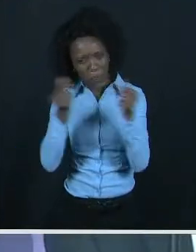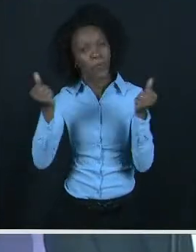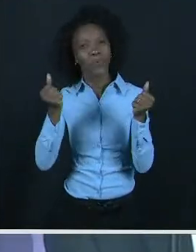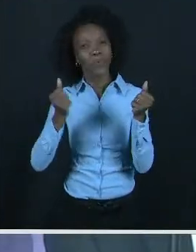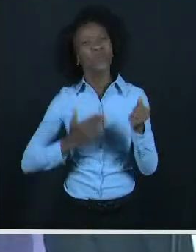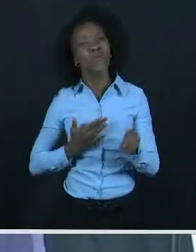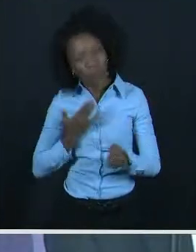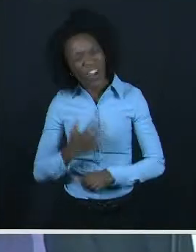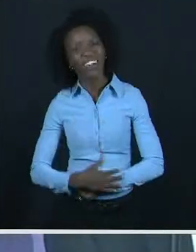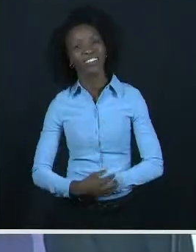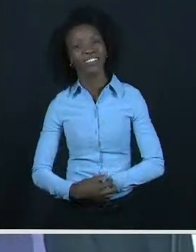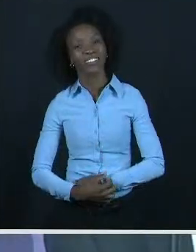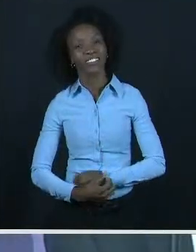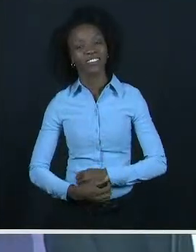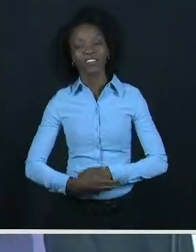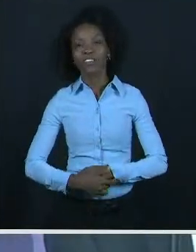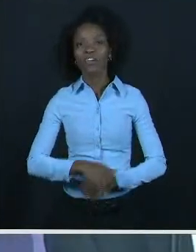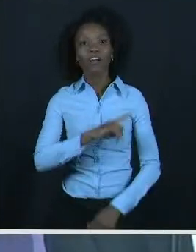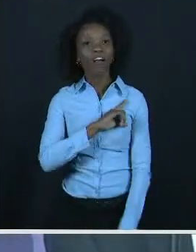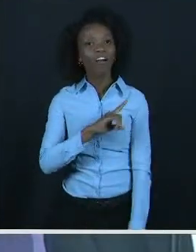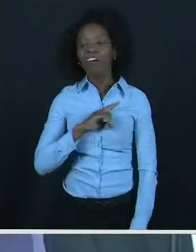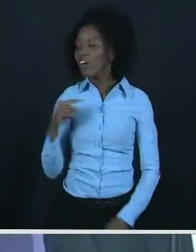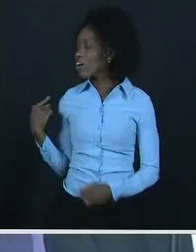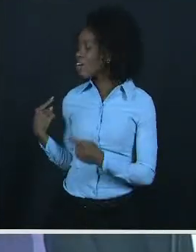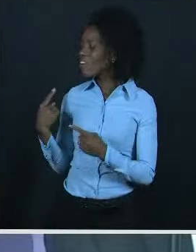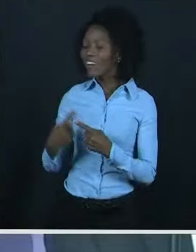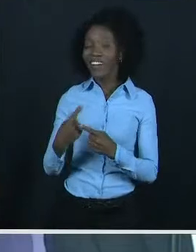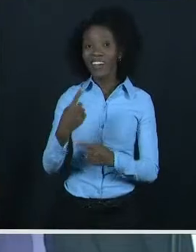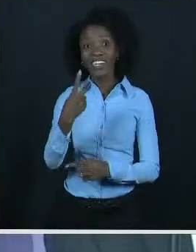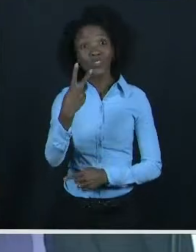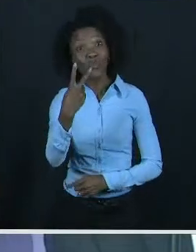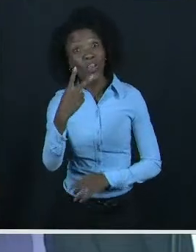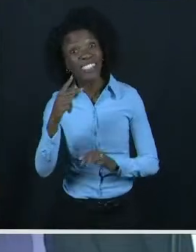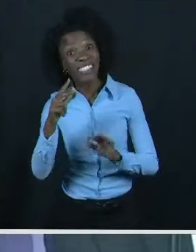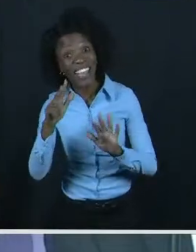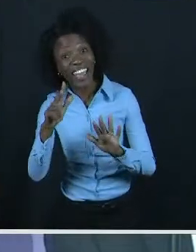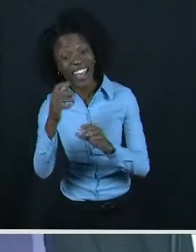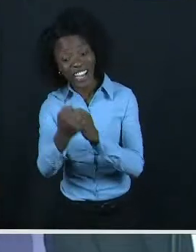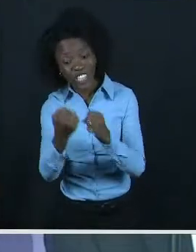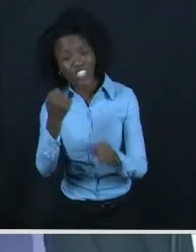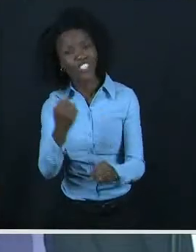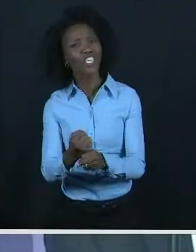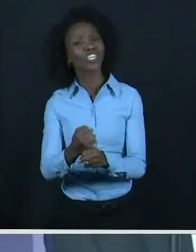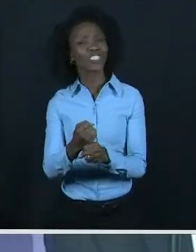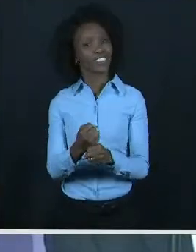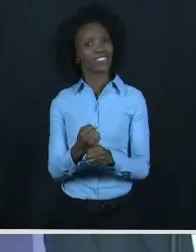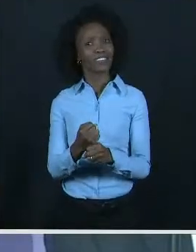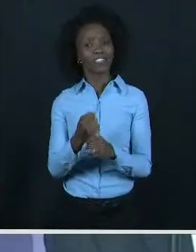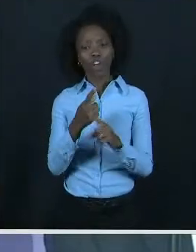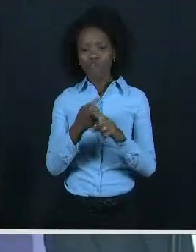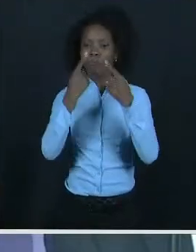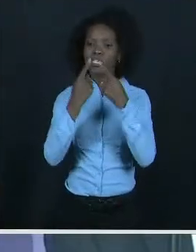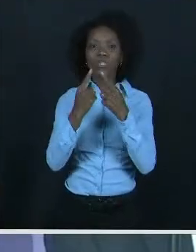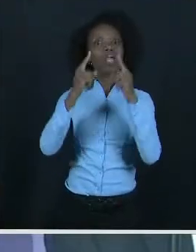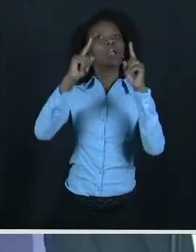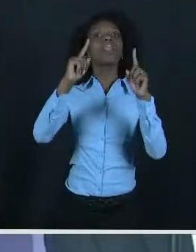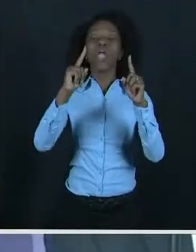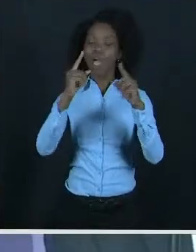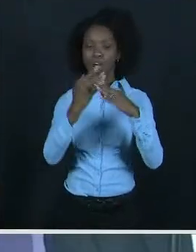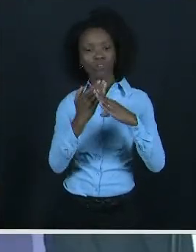exists, because we are 28 years since the declaration of the elimination of violence against